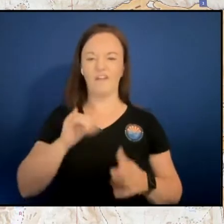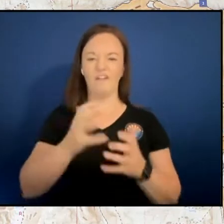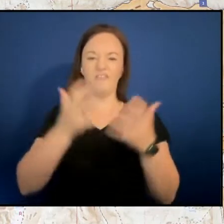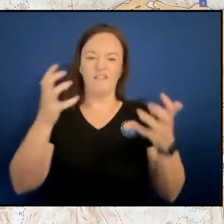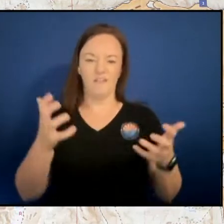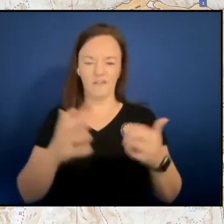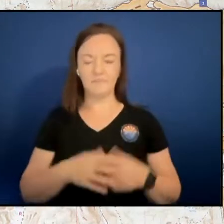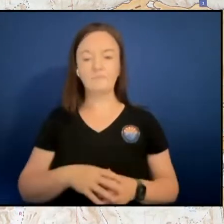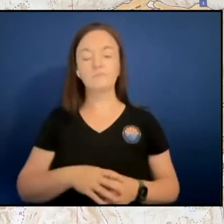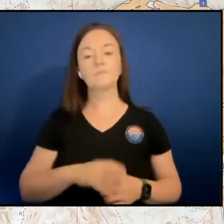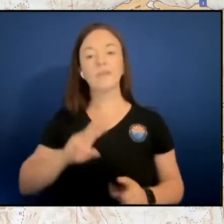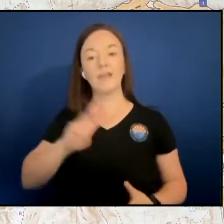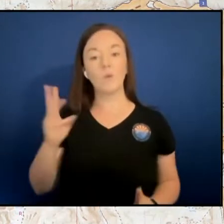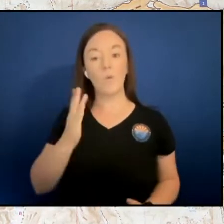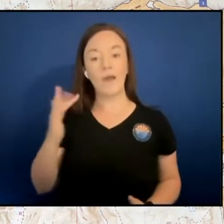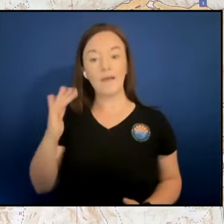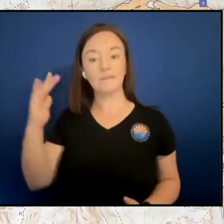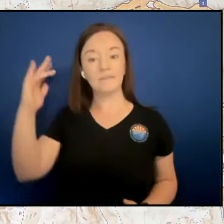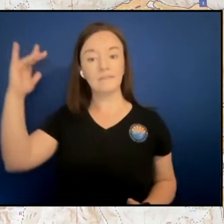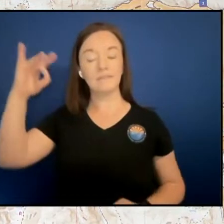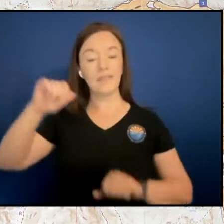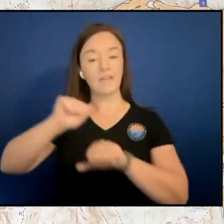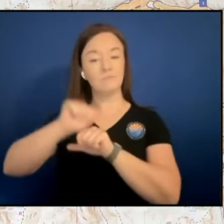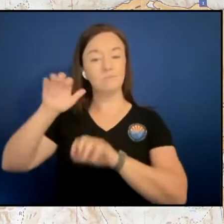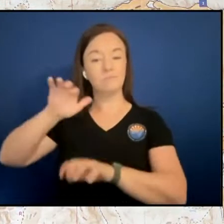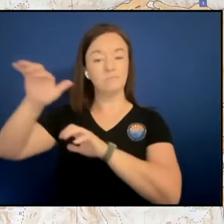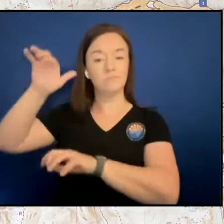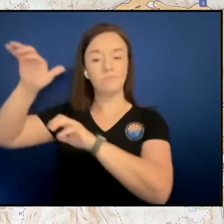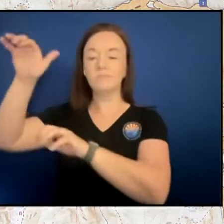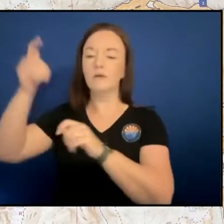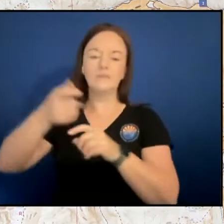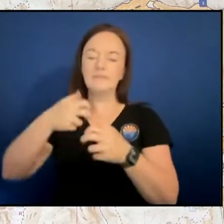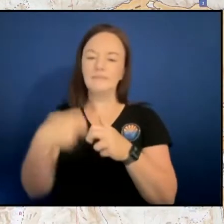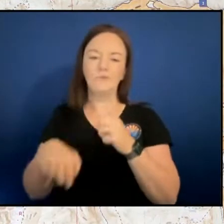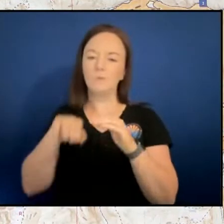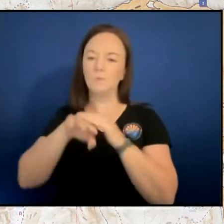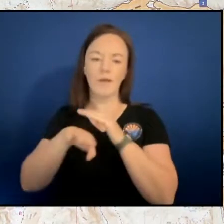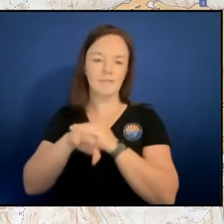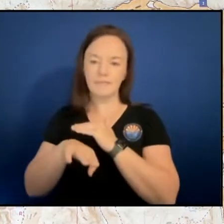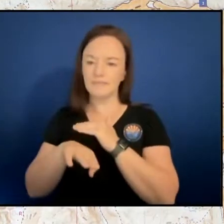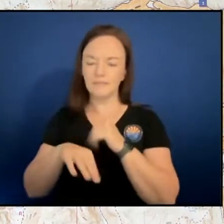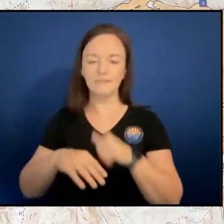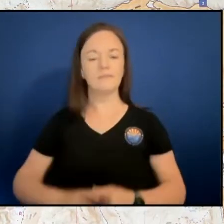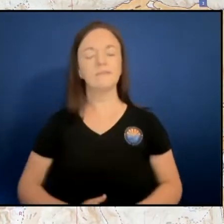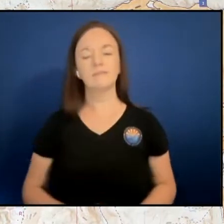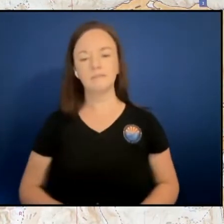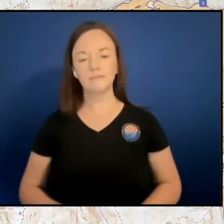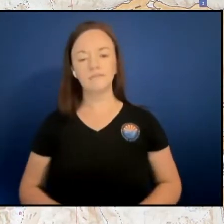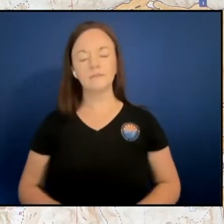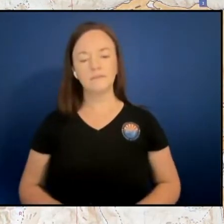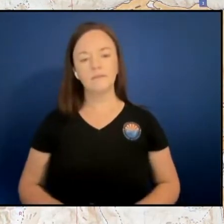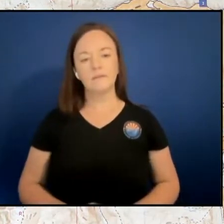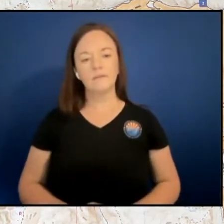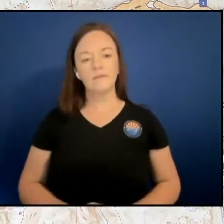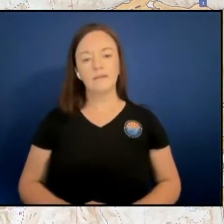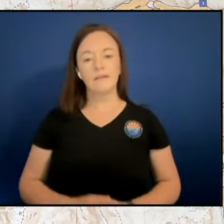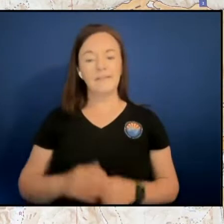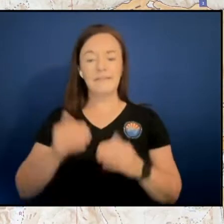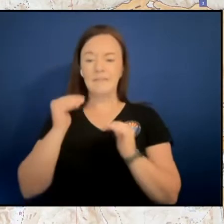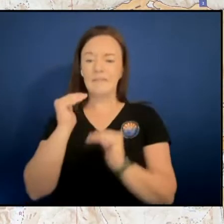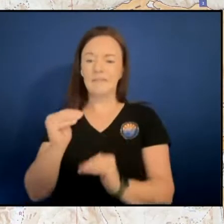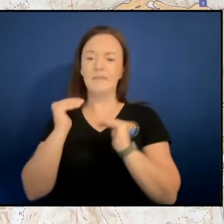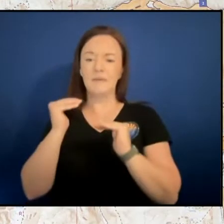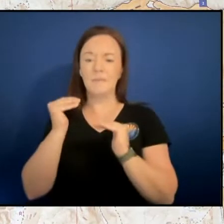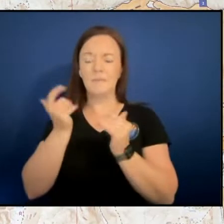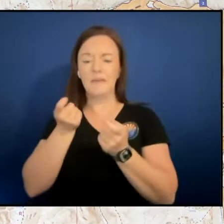into terrain that is difficult to access. There's limited control options in that